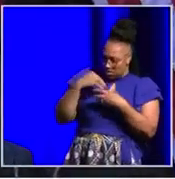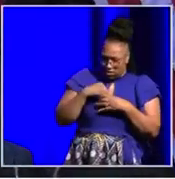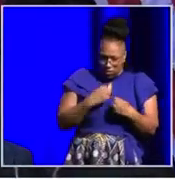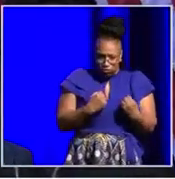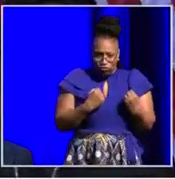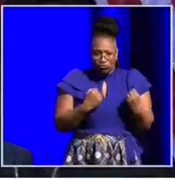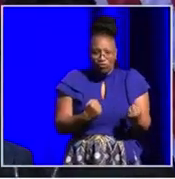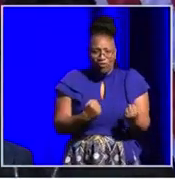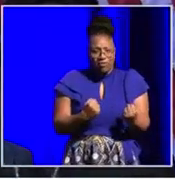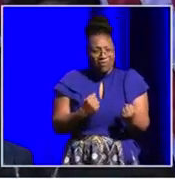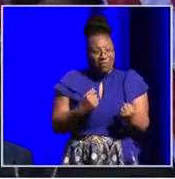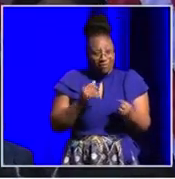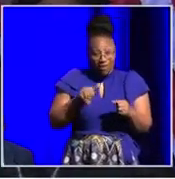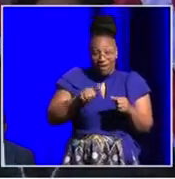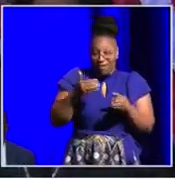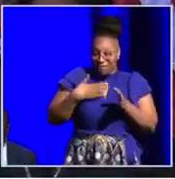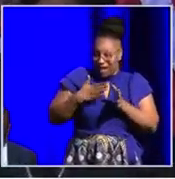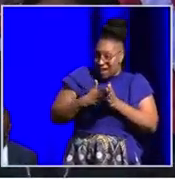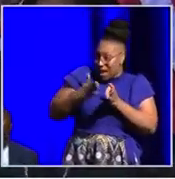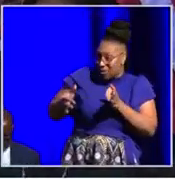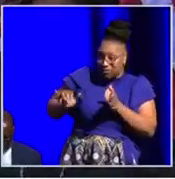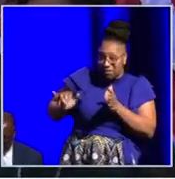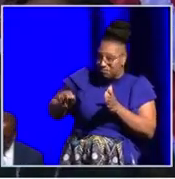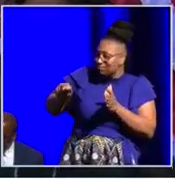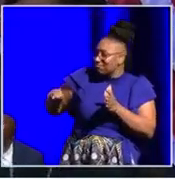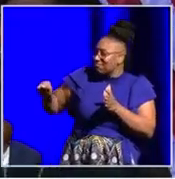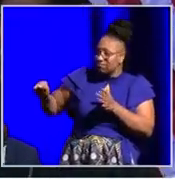the Christ. Amen.